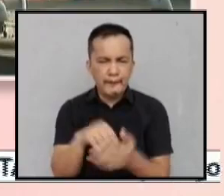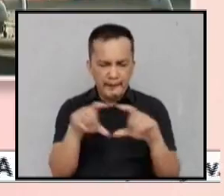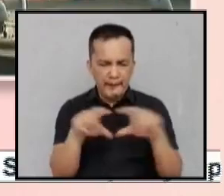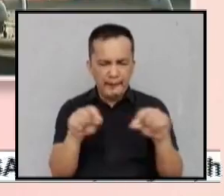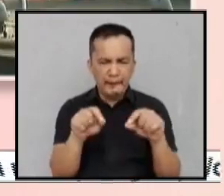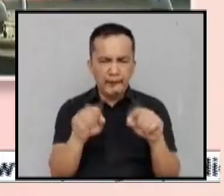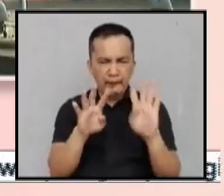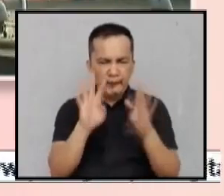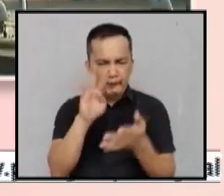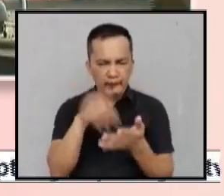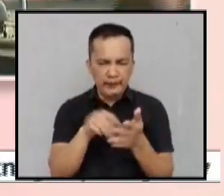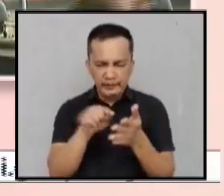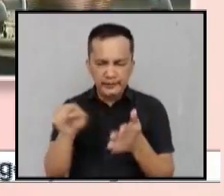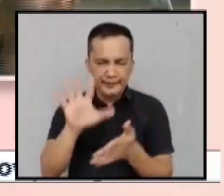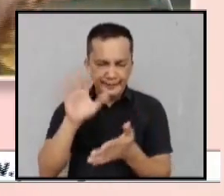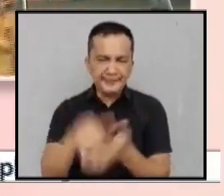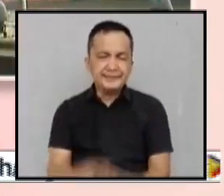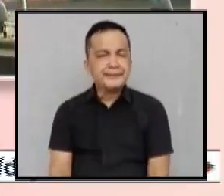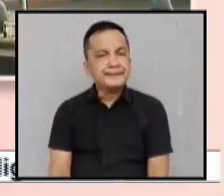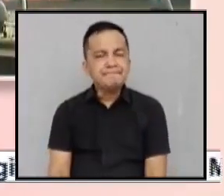5,000 pieces. Mm-hmm. And